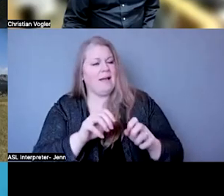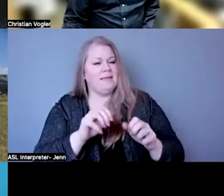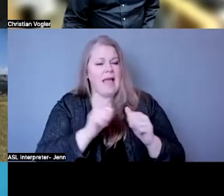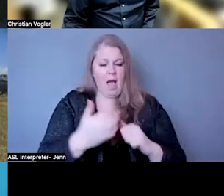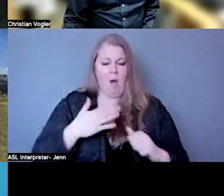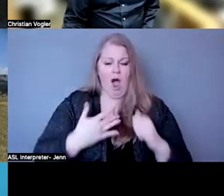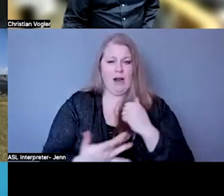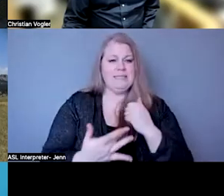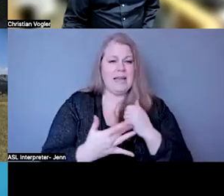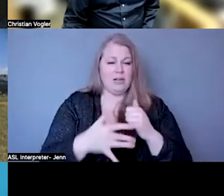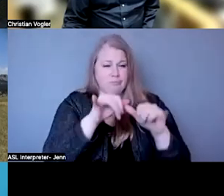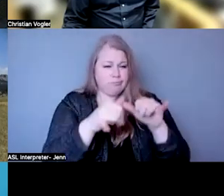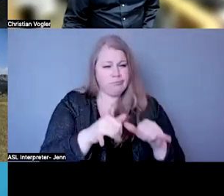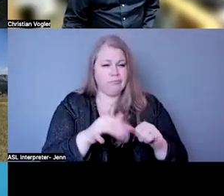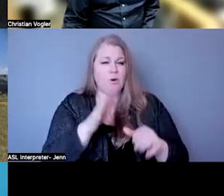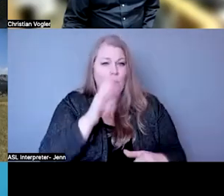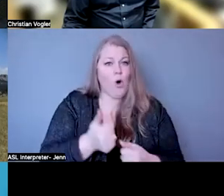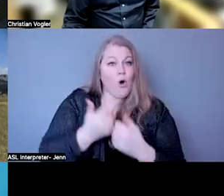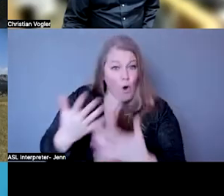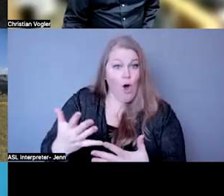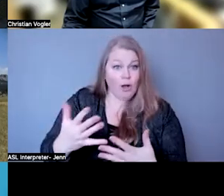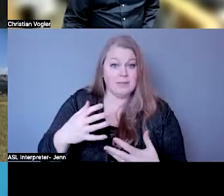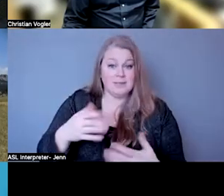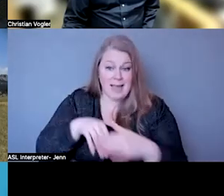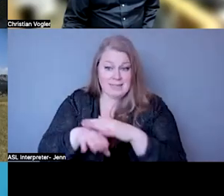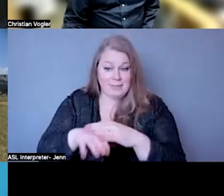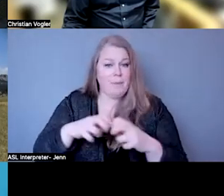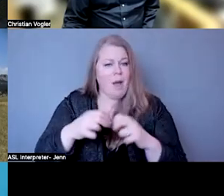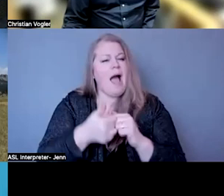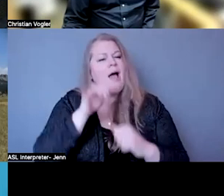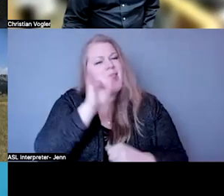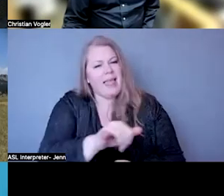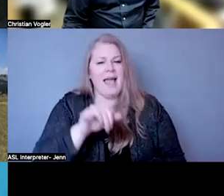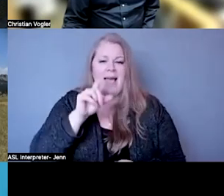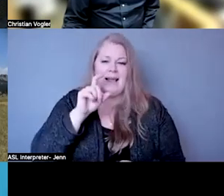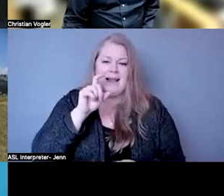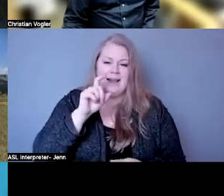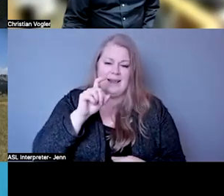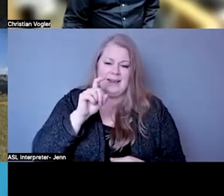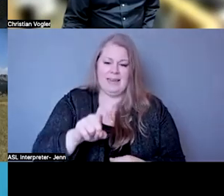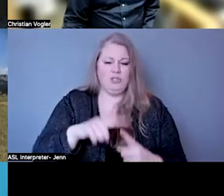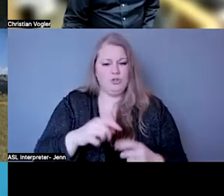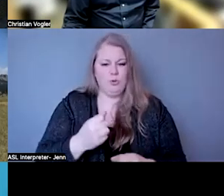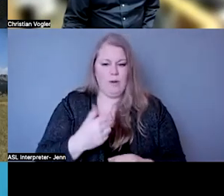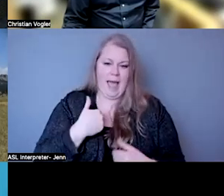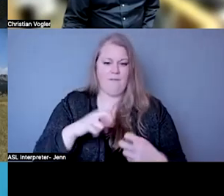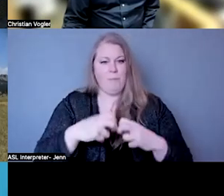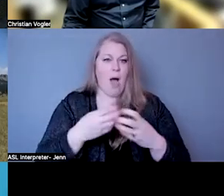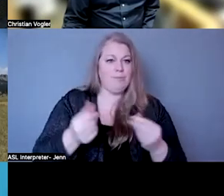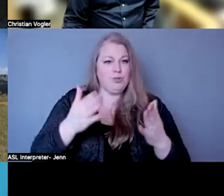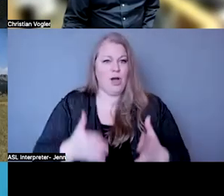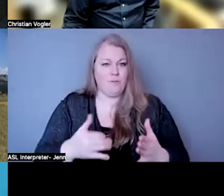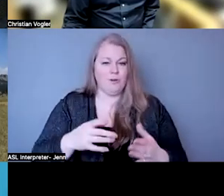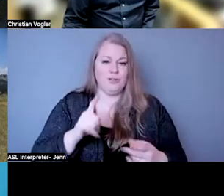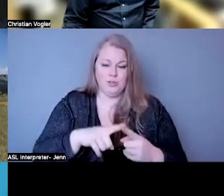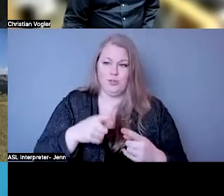technology architectures might cause accessibility problems, and how that leads to creating, problem solvers who can help solve these big problems.